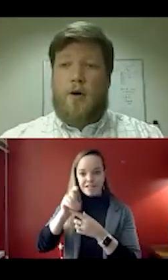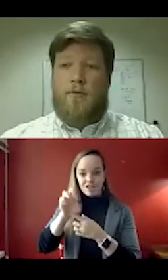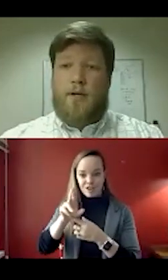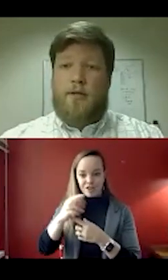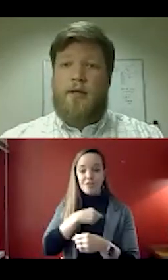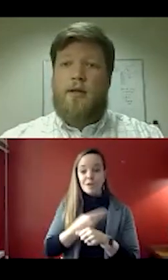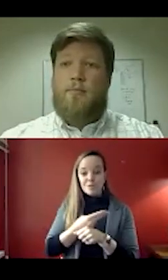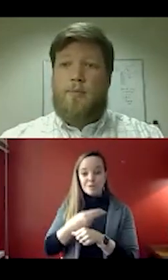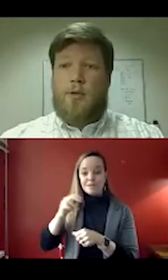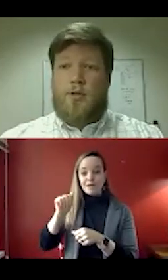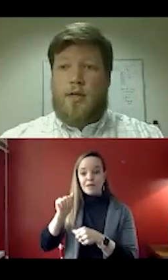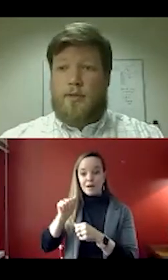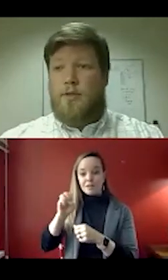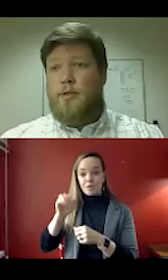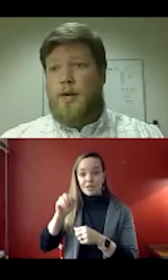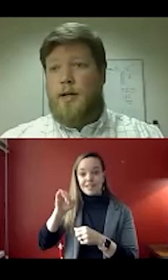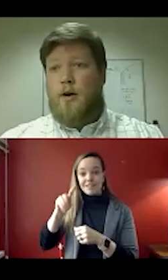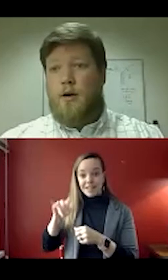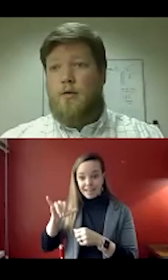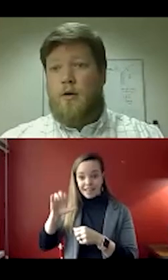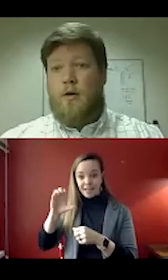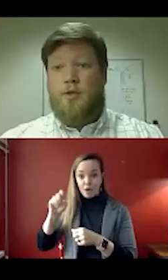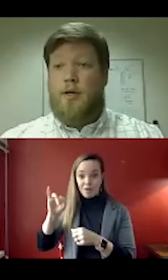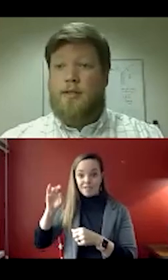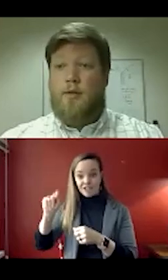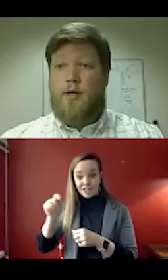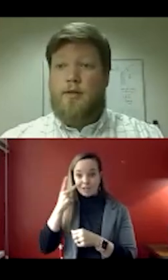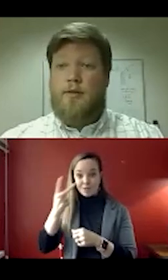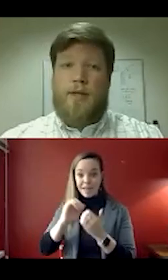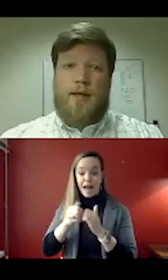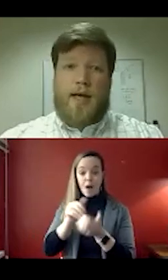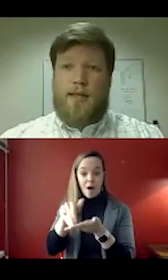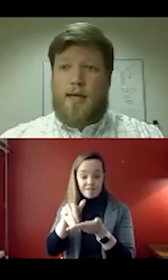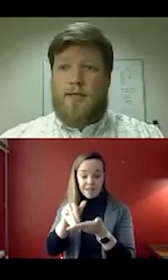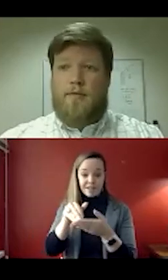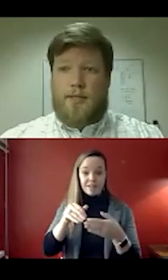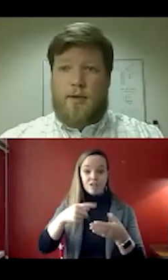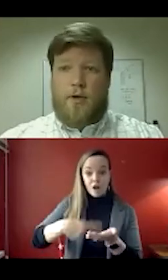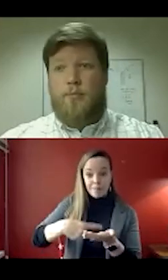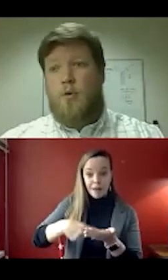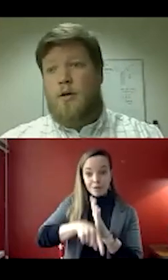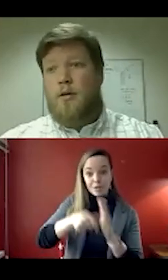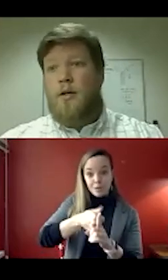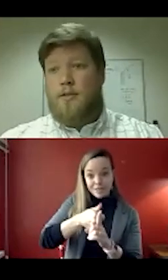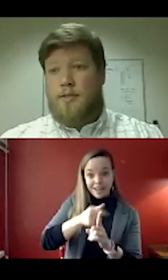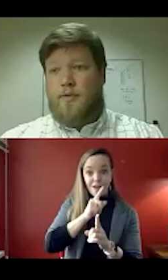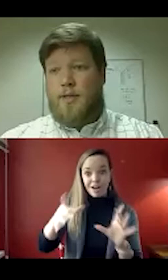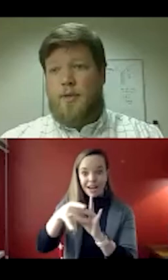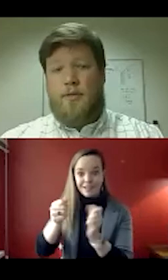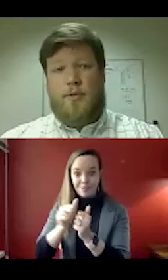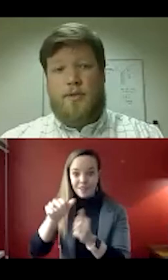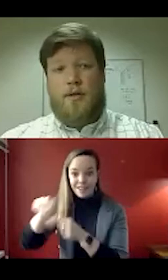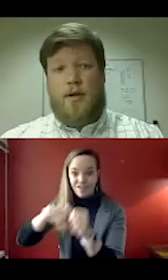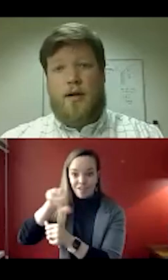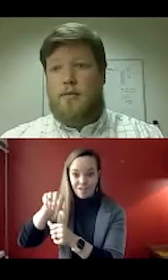how often people who are talking about suicide are also connected to one another. And in the case of this network and the broader 17